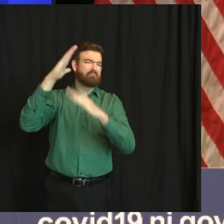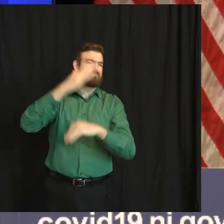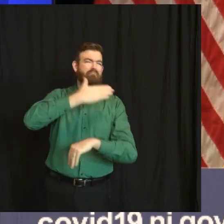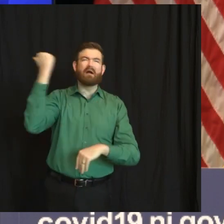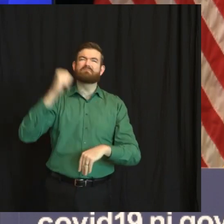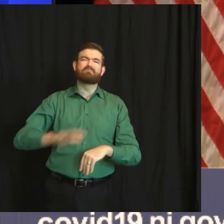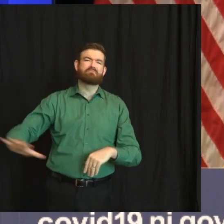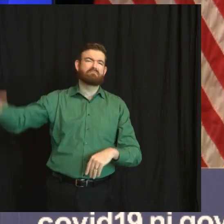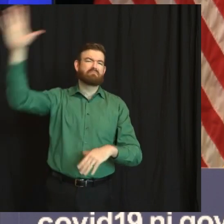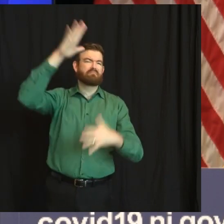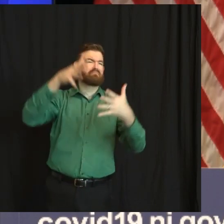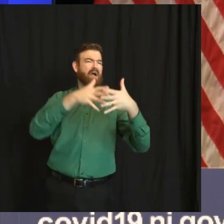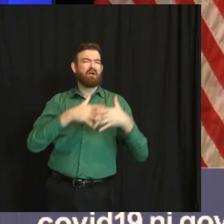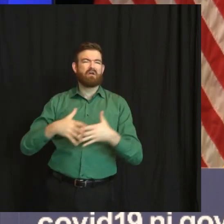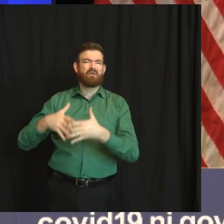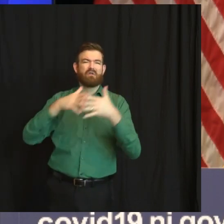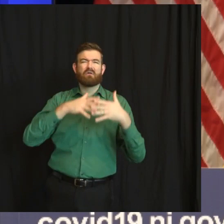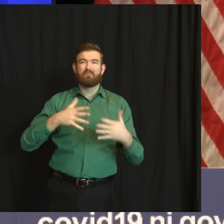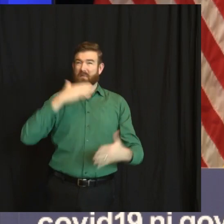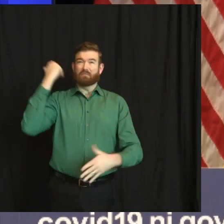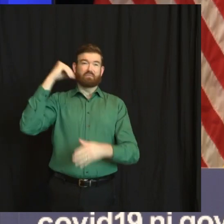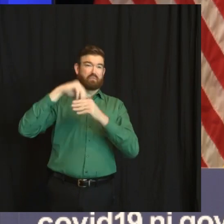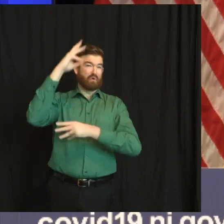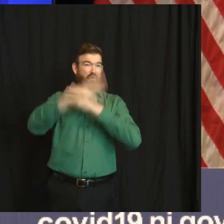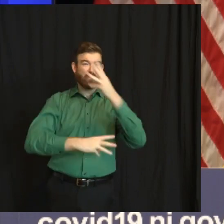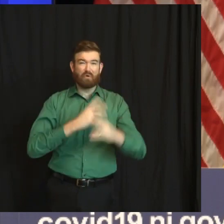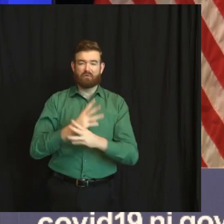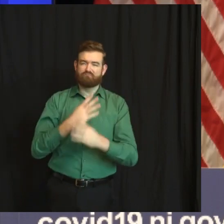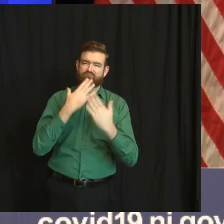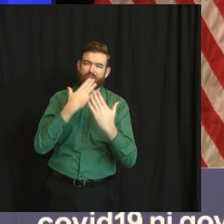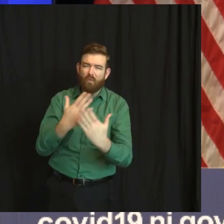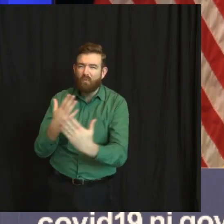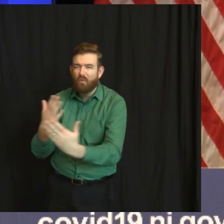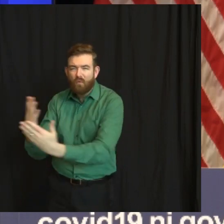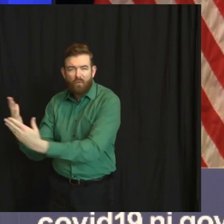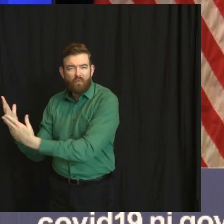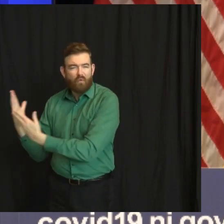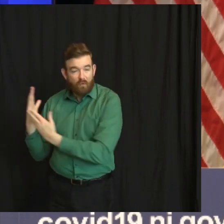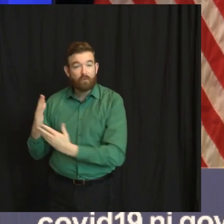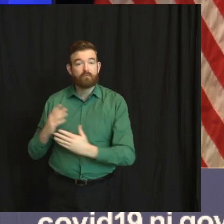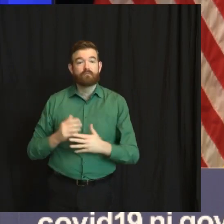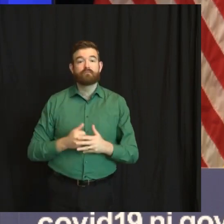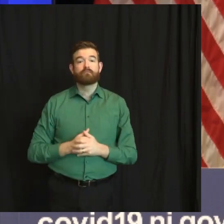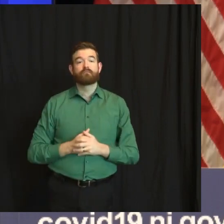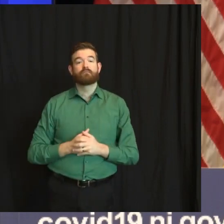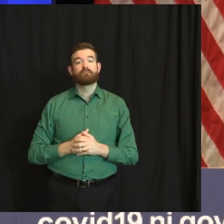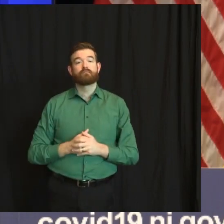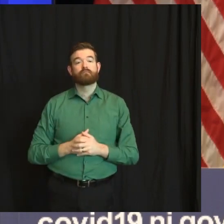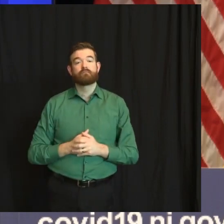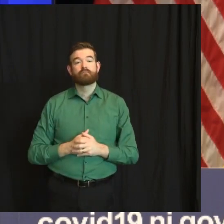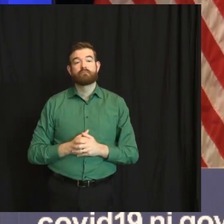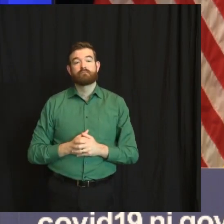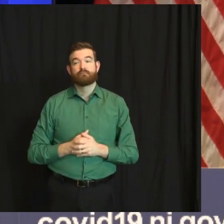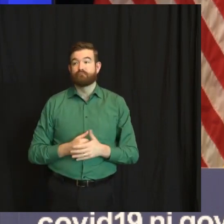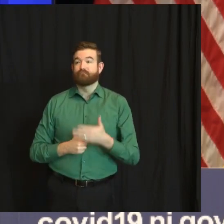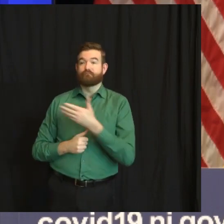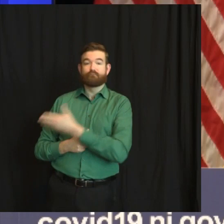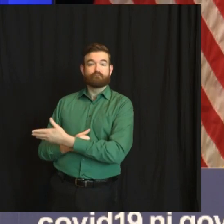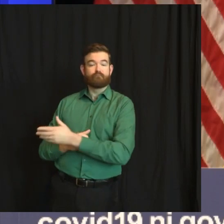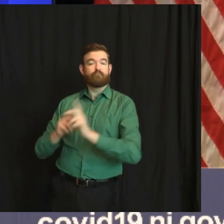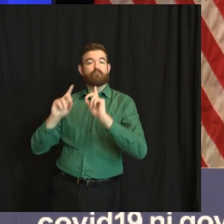thank you for everything you're doing. I'm joined to my right by the woman who needs no introduction, the Commissioner of the Department of Health, Judy